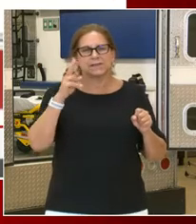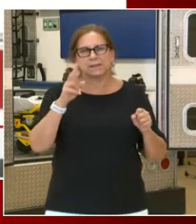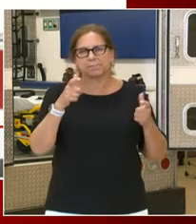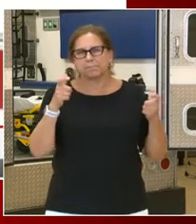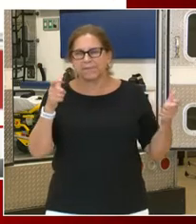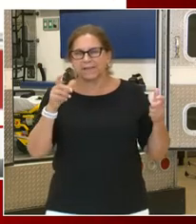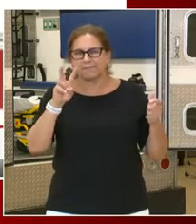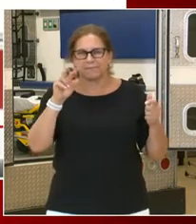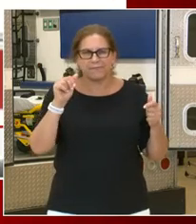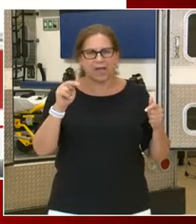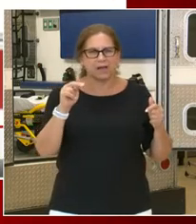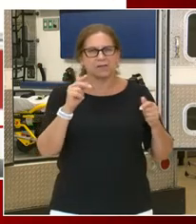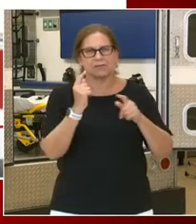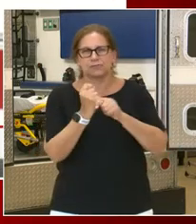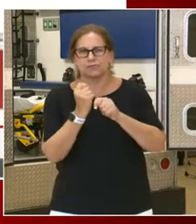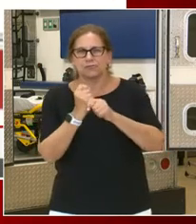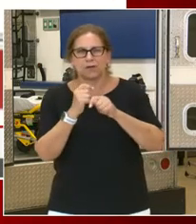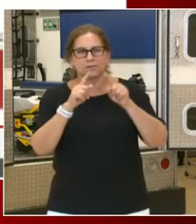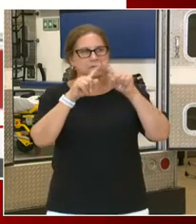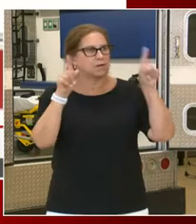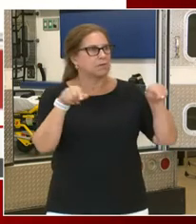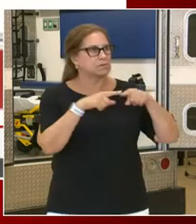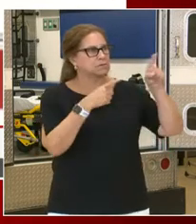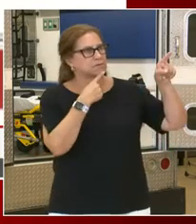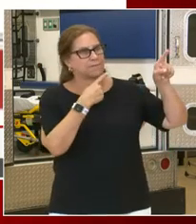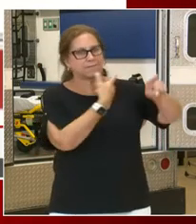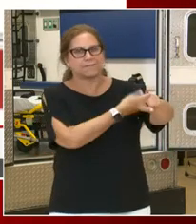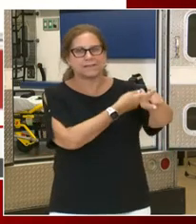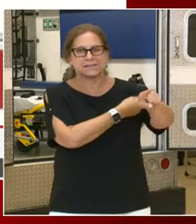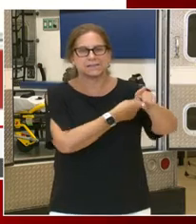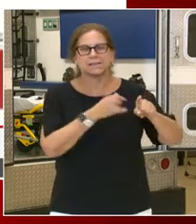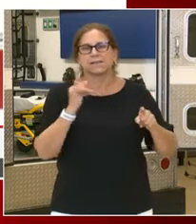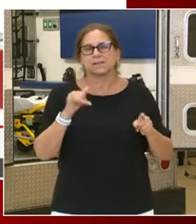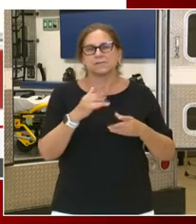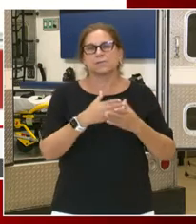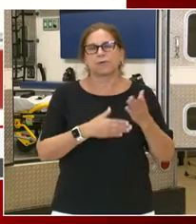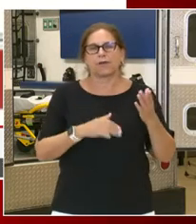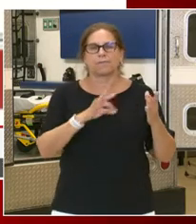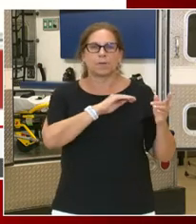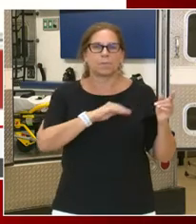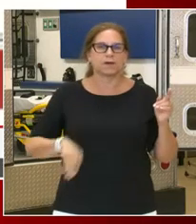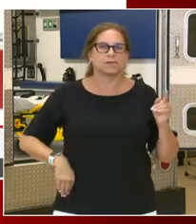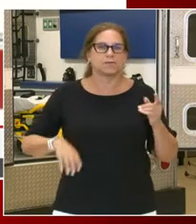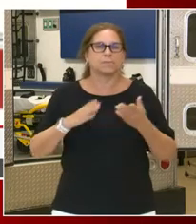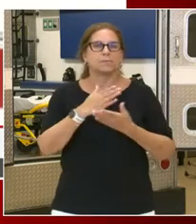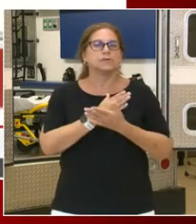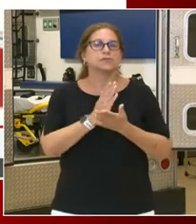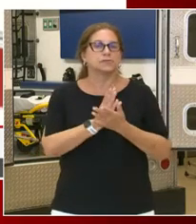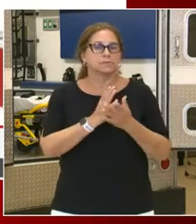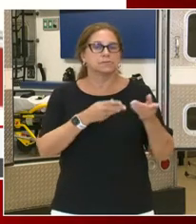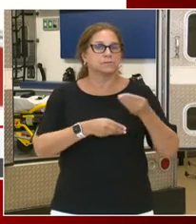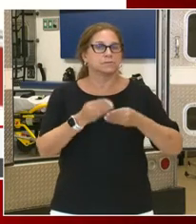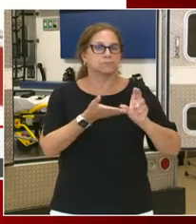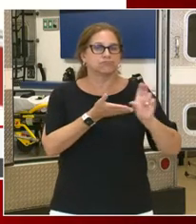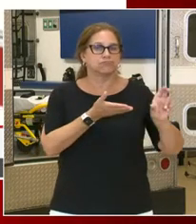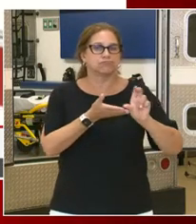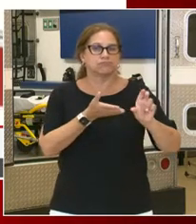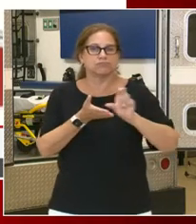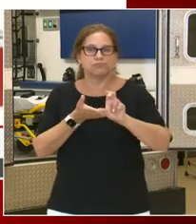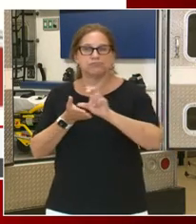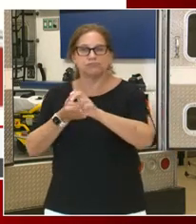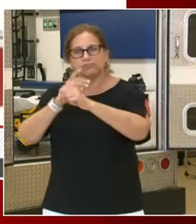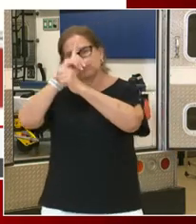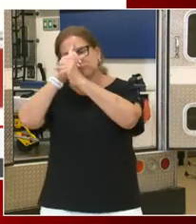the distribution of technology. As part of the mayor's budget, that allows us to realize our vision for